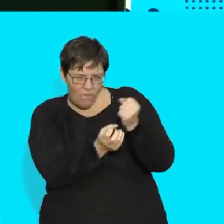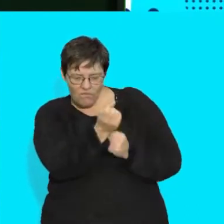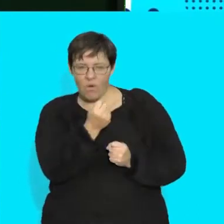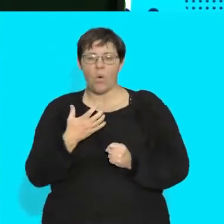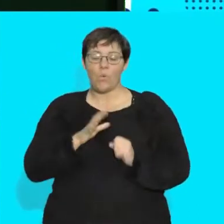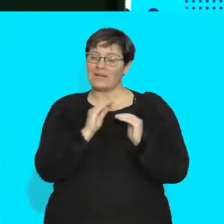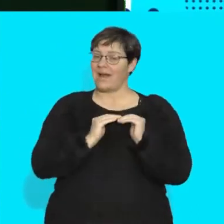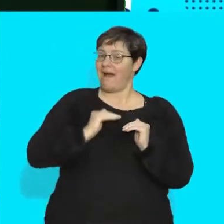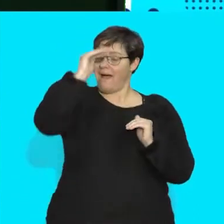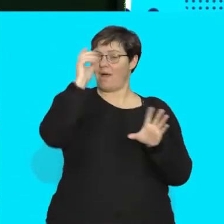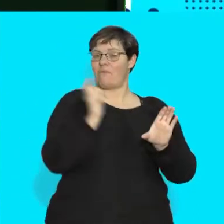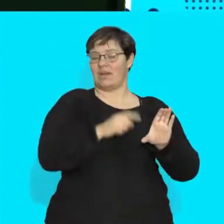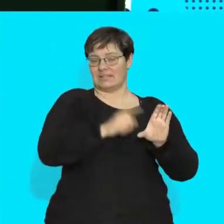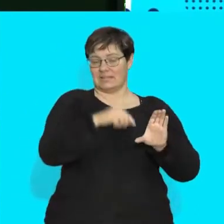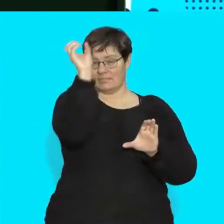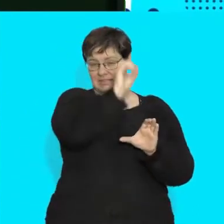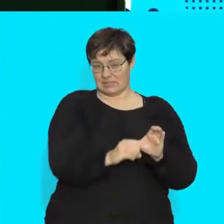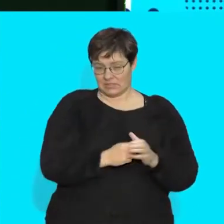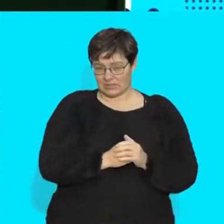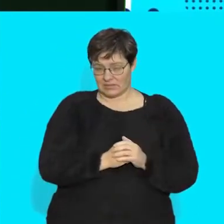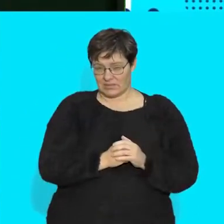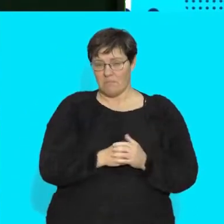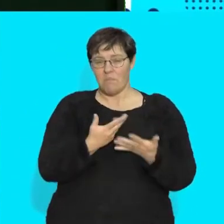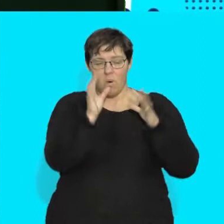very high quality, very